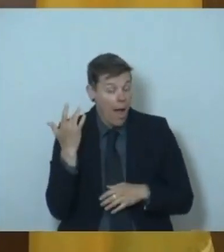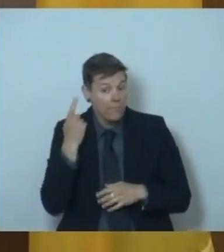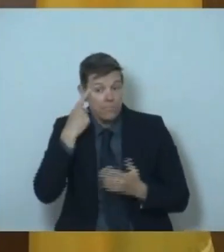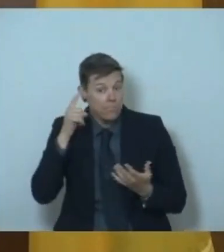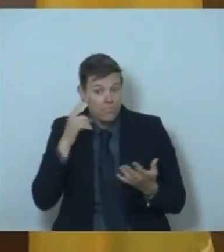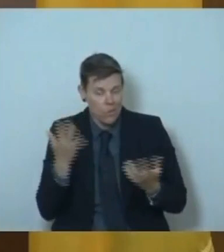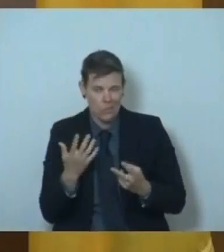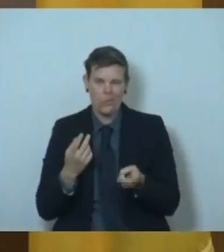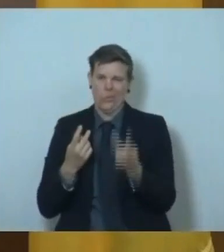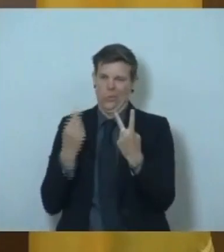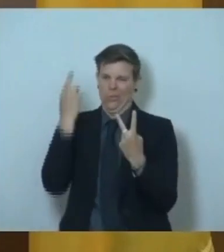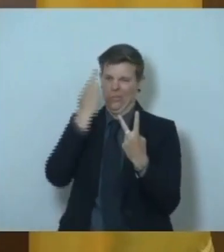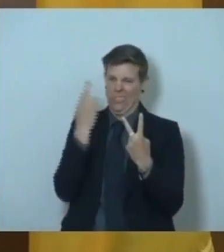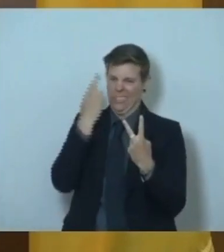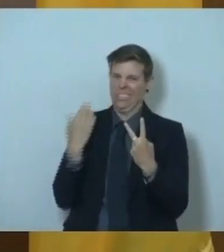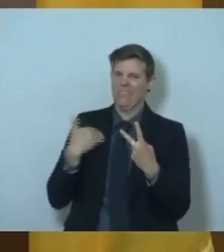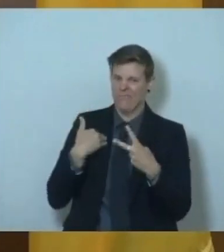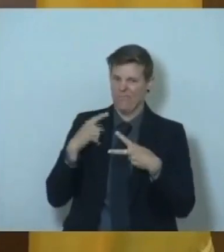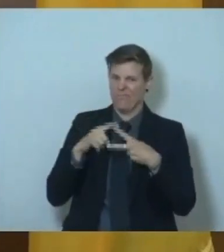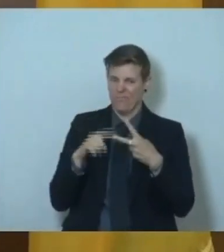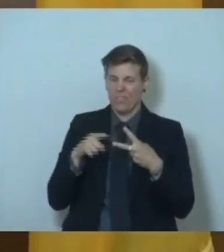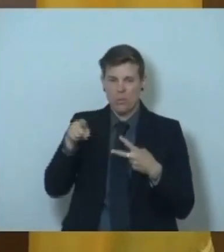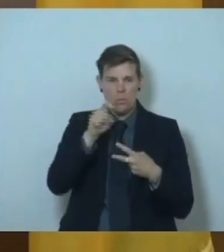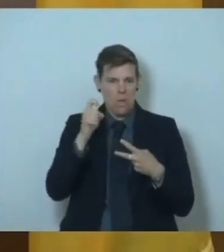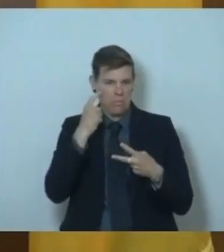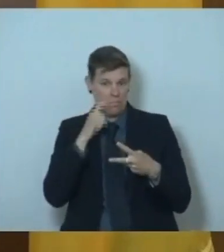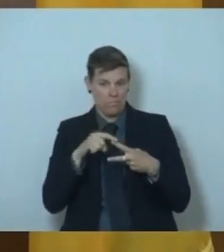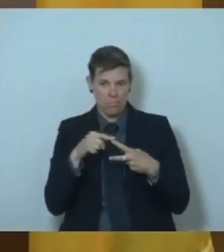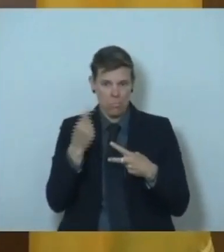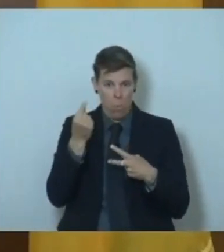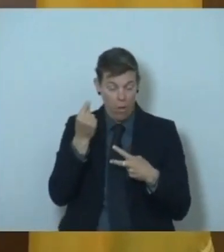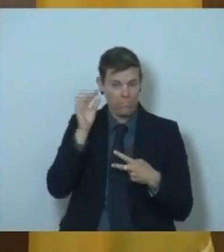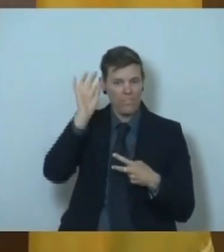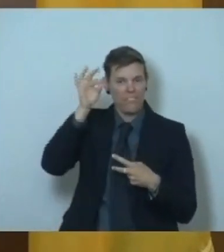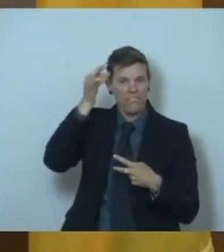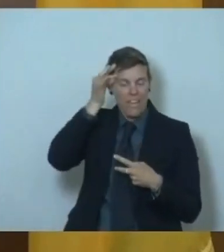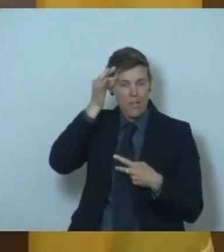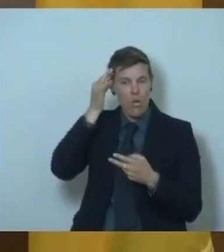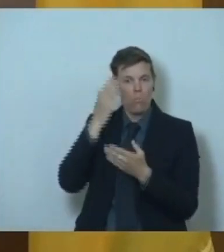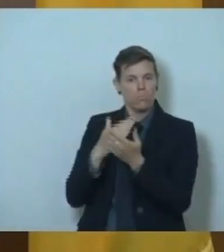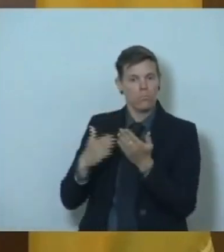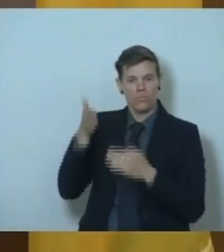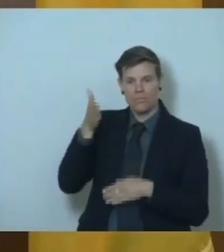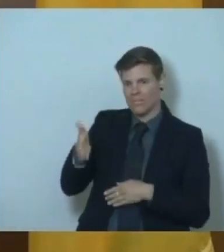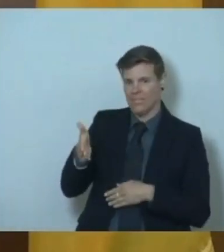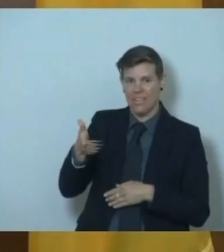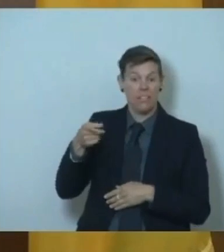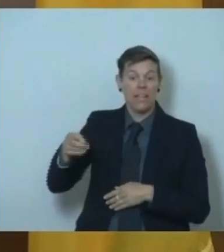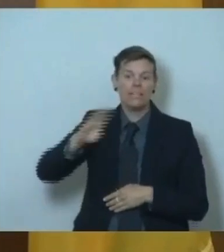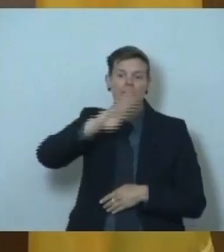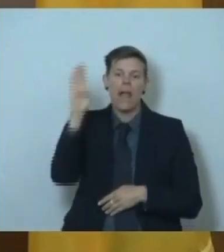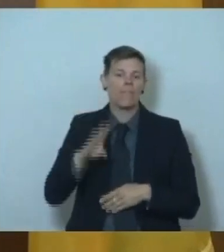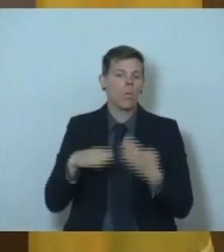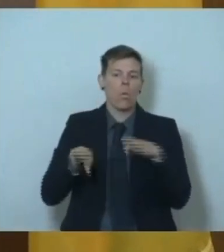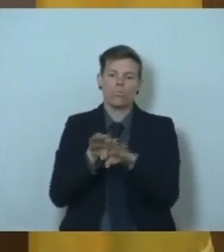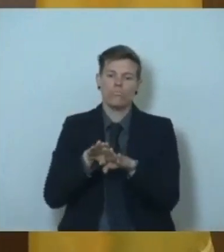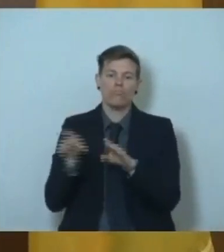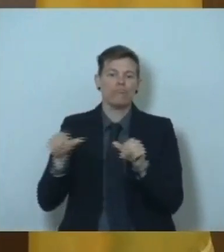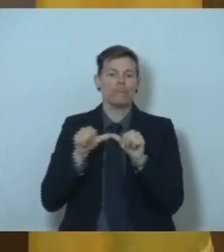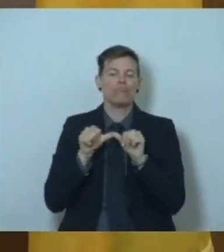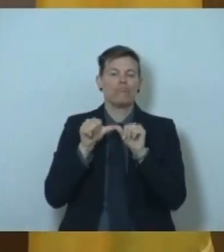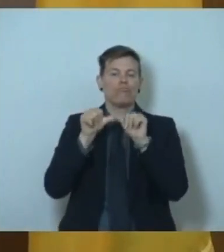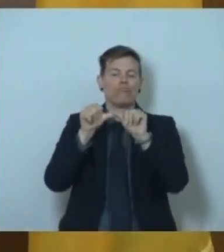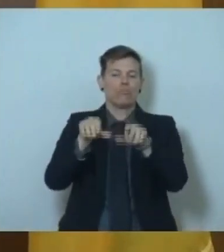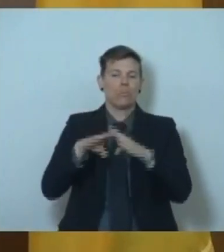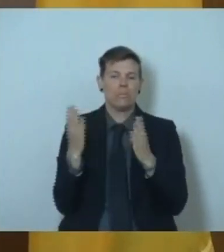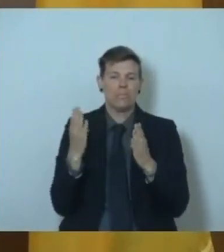federal marina that was never closed. Now, I asked the federal government to close that because it creates both tension and